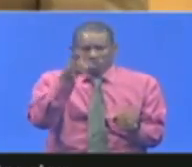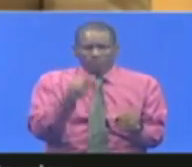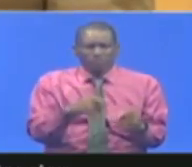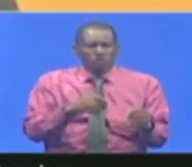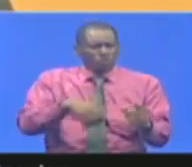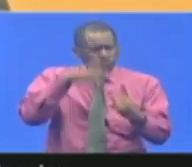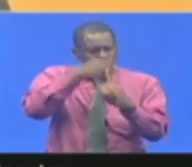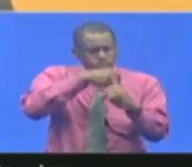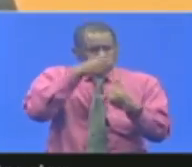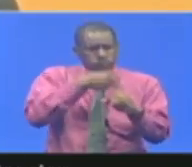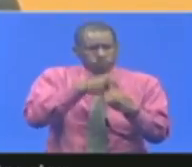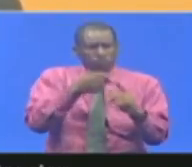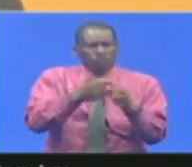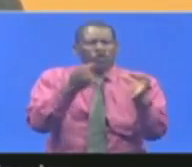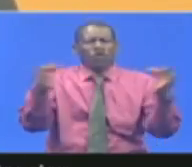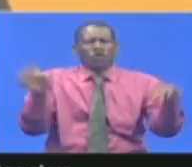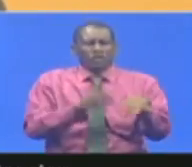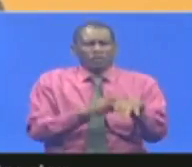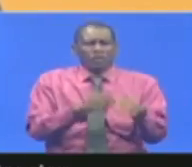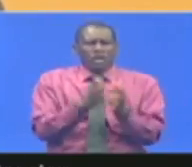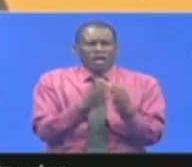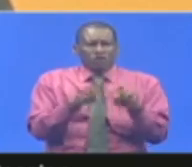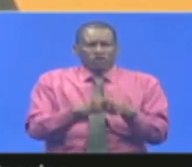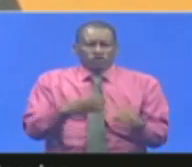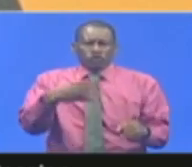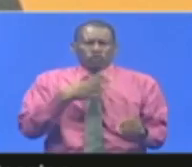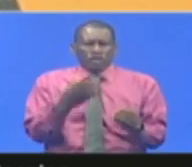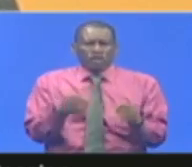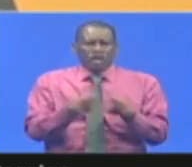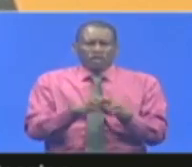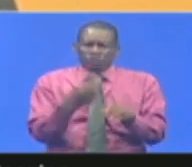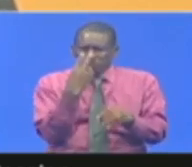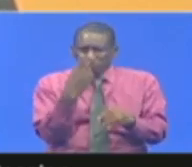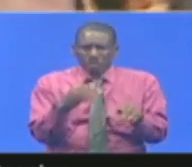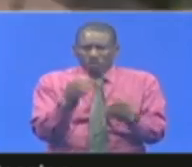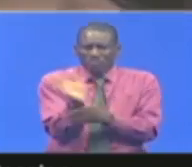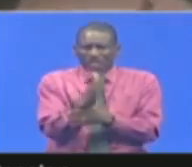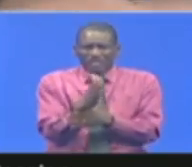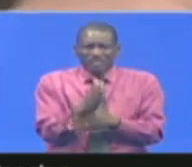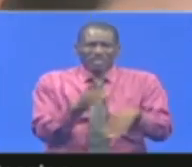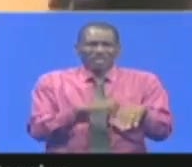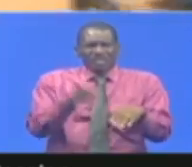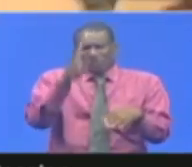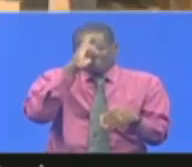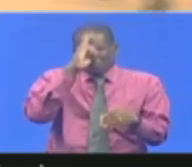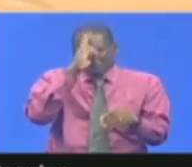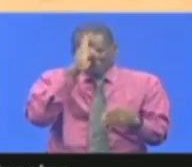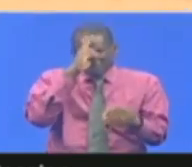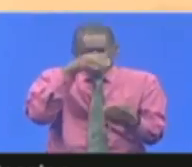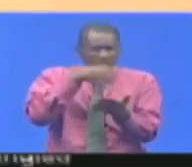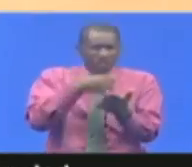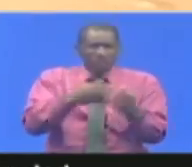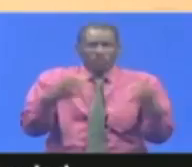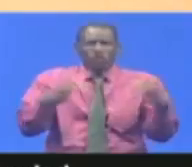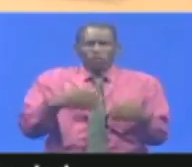fought have been long drawn and dramatic as well, as was witnessed on Thursday when police engaged a group of